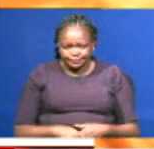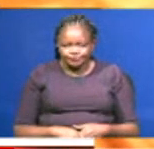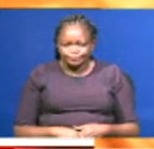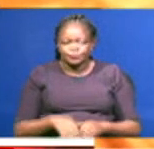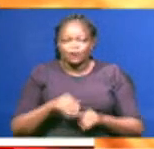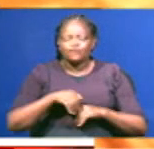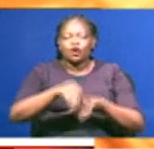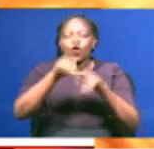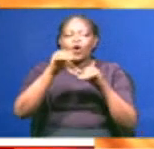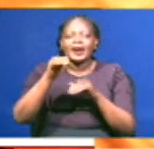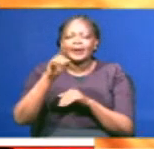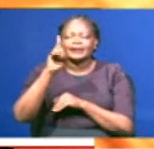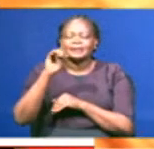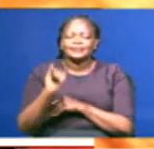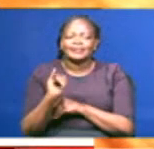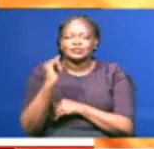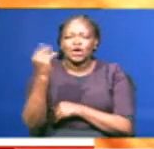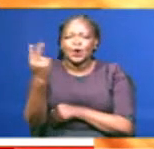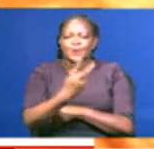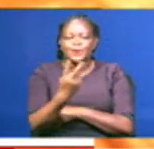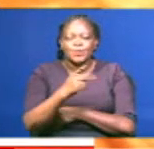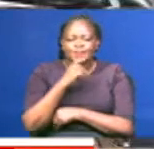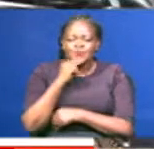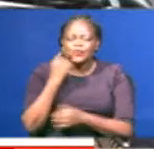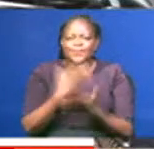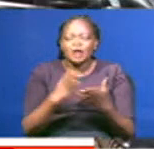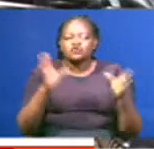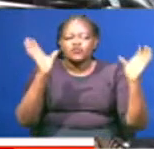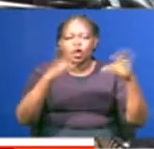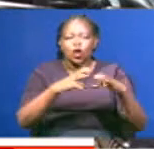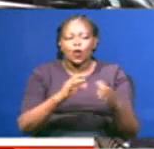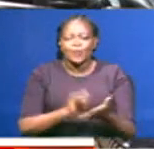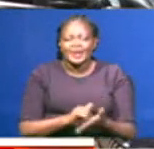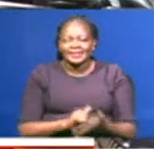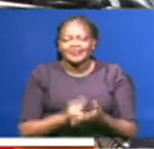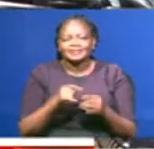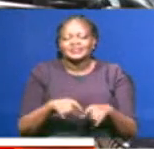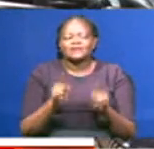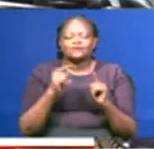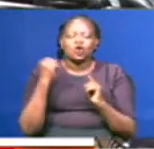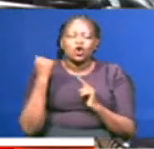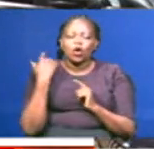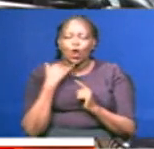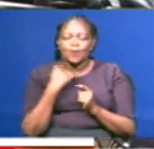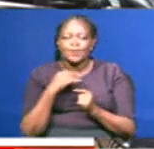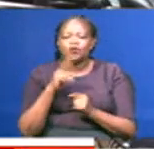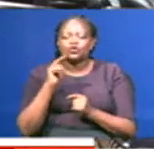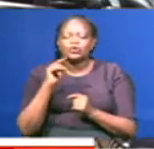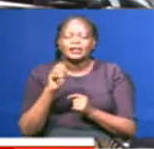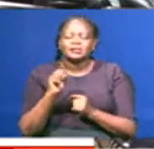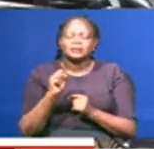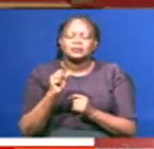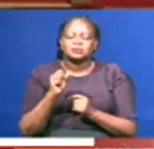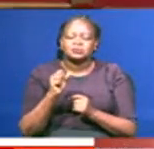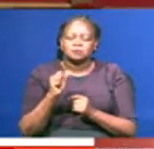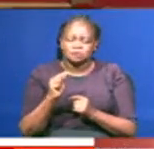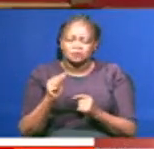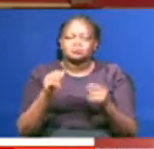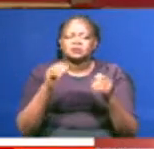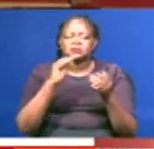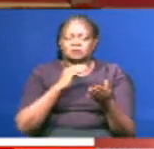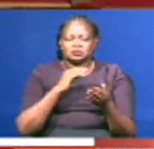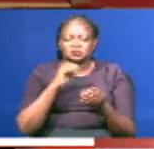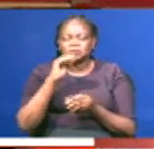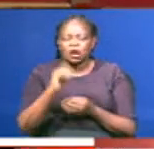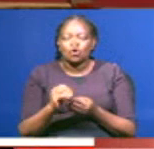to the DCI, the two men were part of a gang that allegedly robbed the United Sacco Manunga branch in Kigumo town